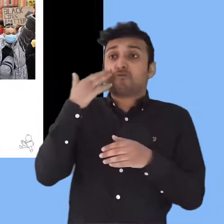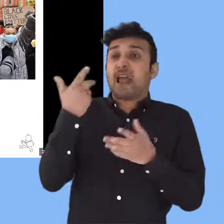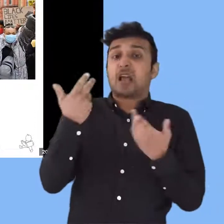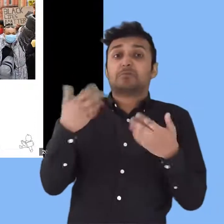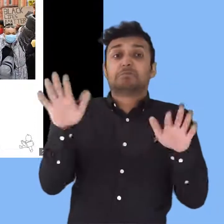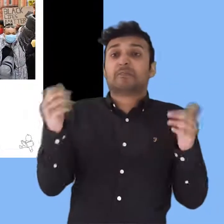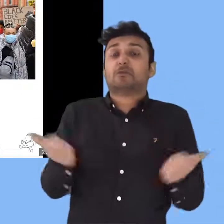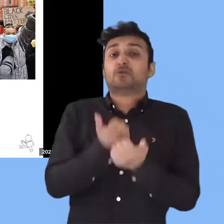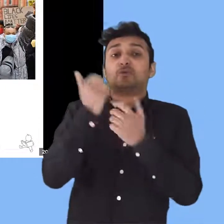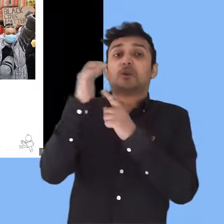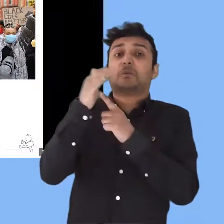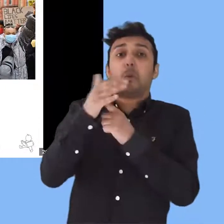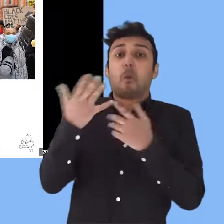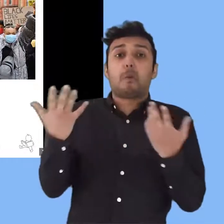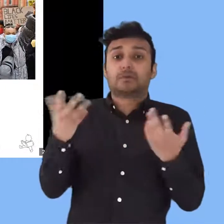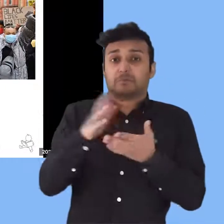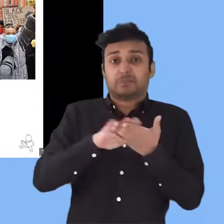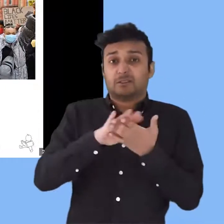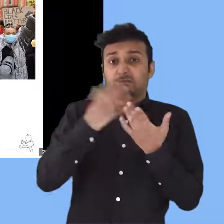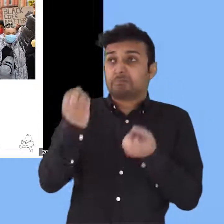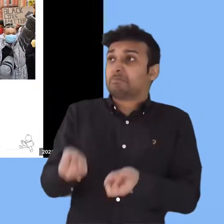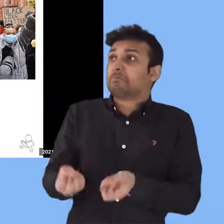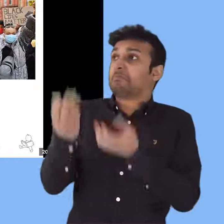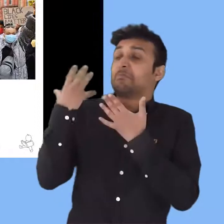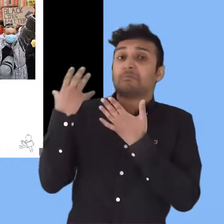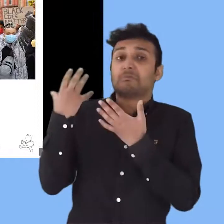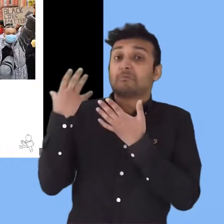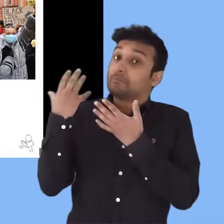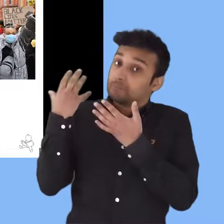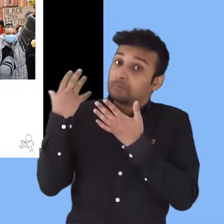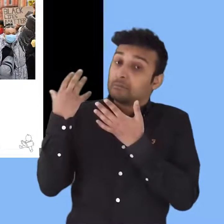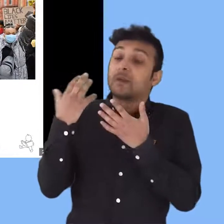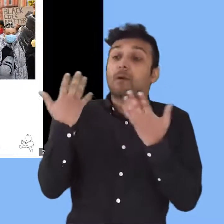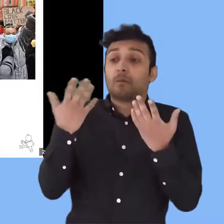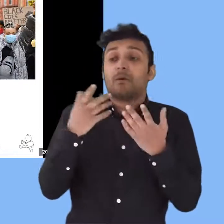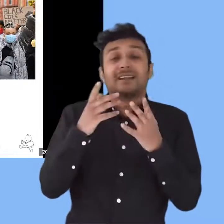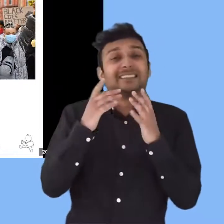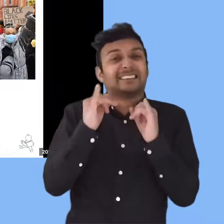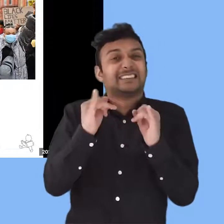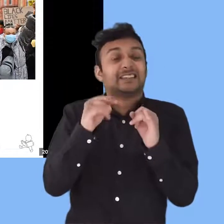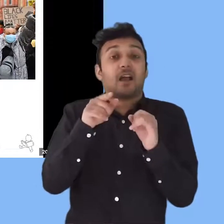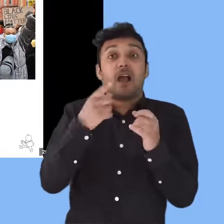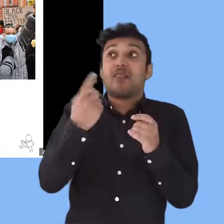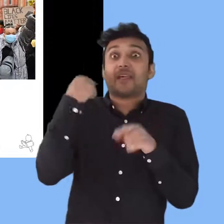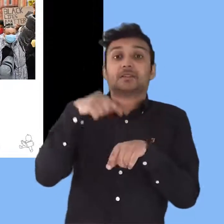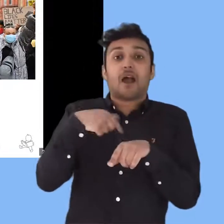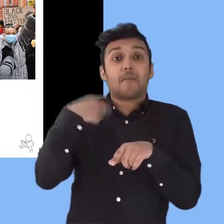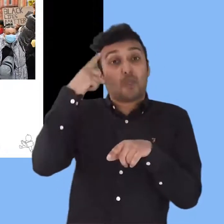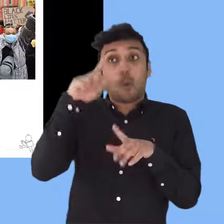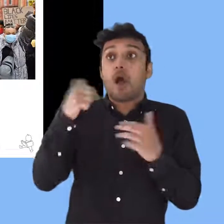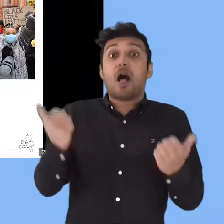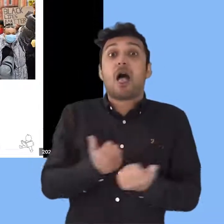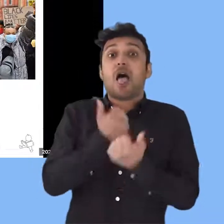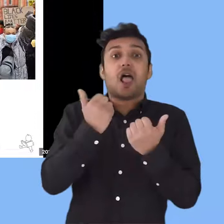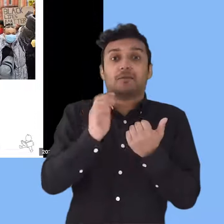think the first thing to do, and this is why I have this at the start of my presentations, is just to dispel this myth. We are absolutely